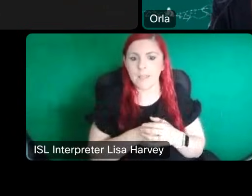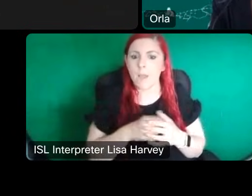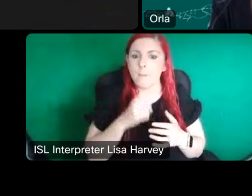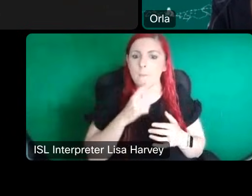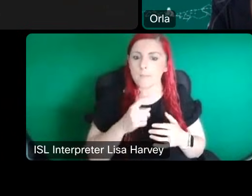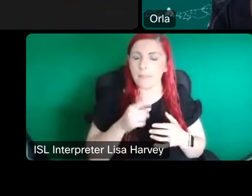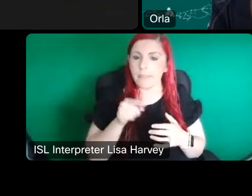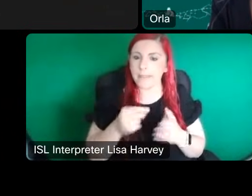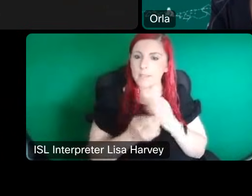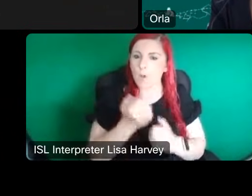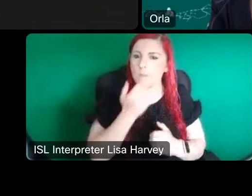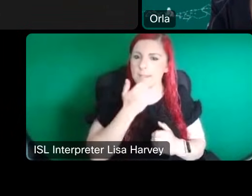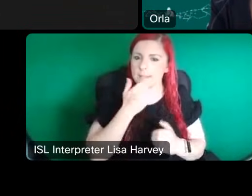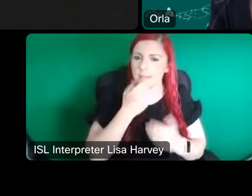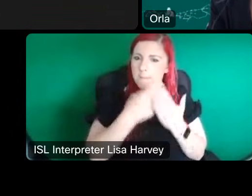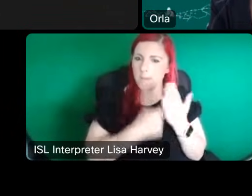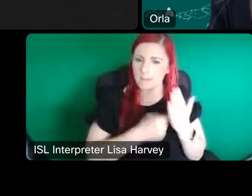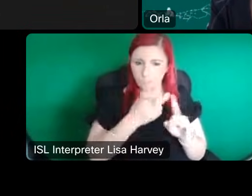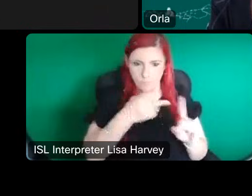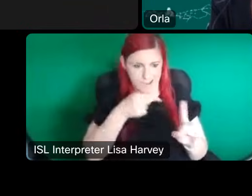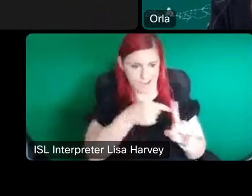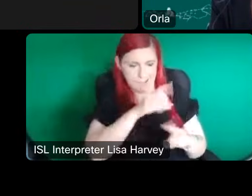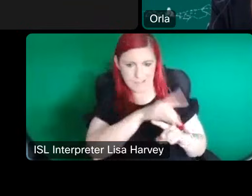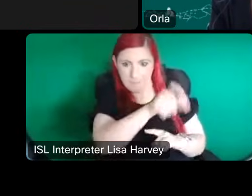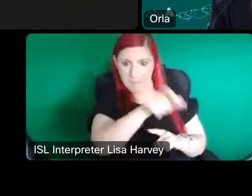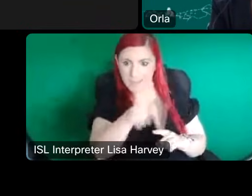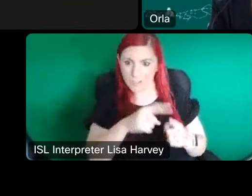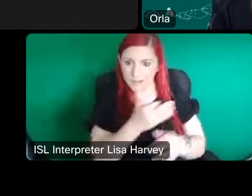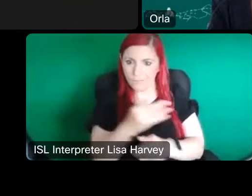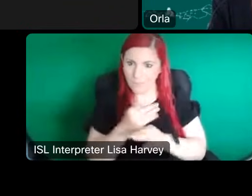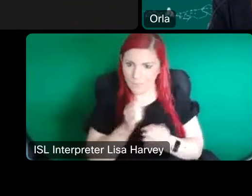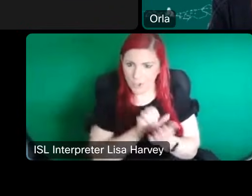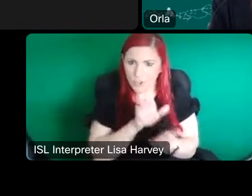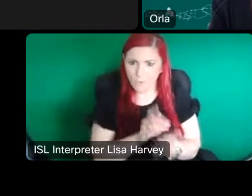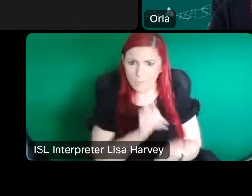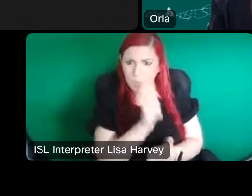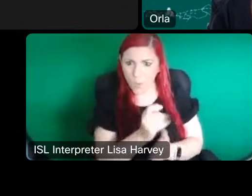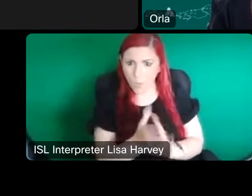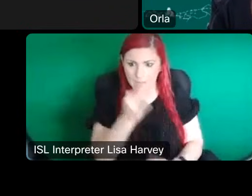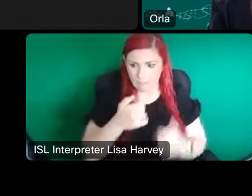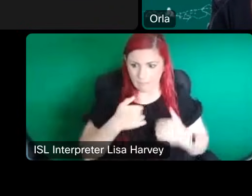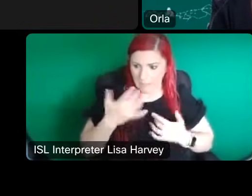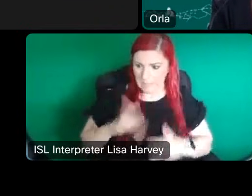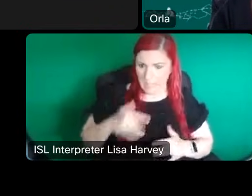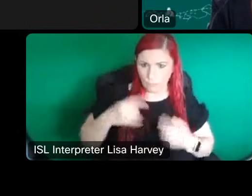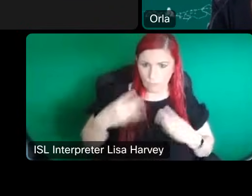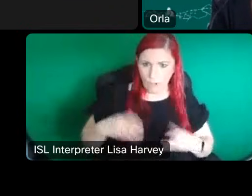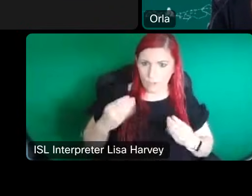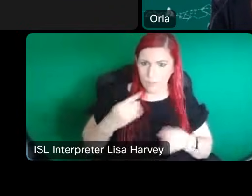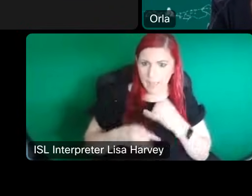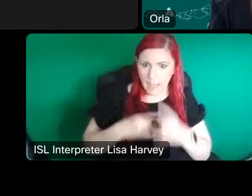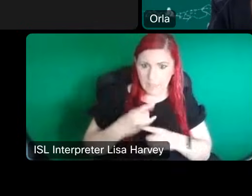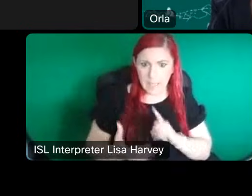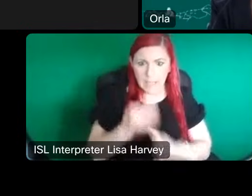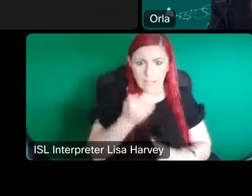policy recognises that patients and families deserve to be told when something goes wrong. When a patient safety incident